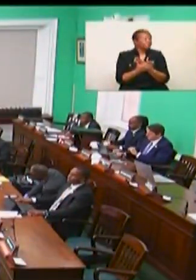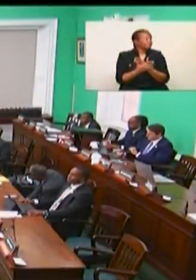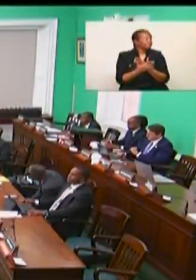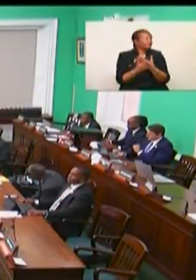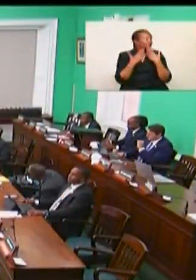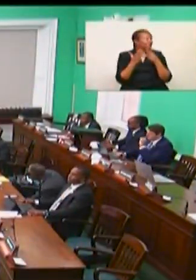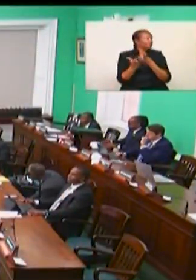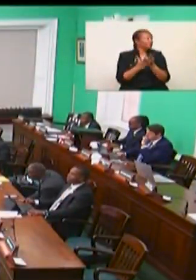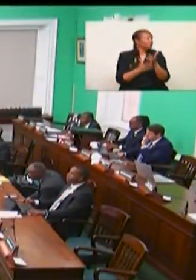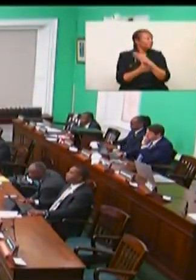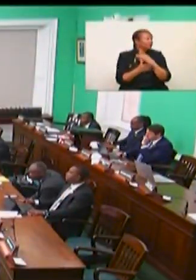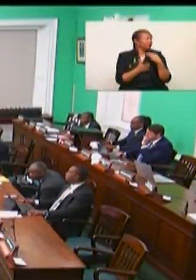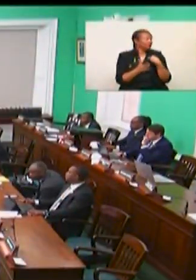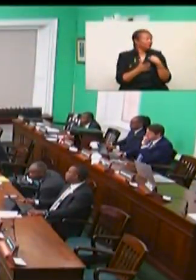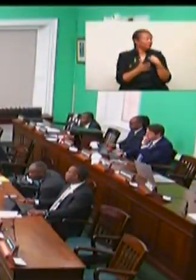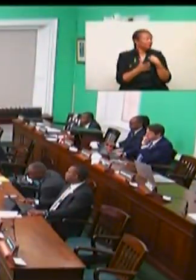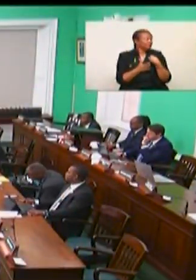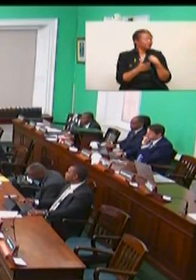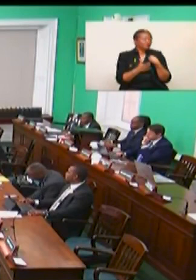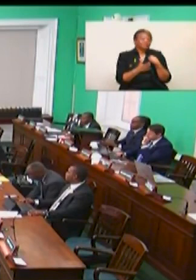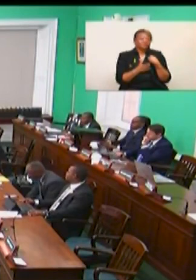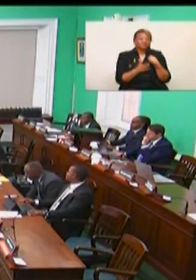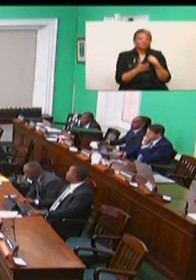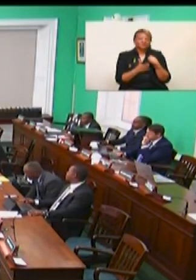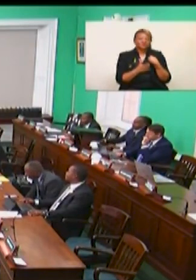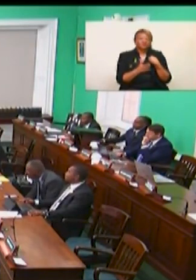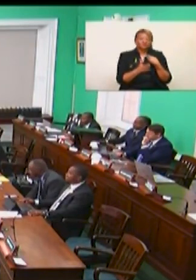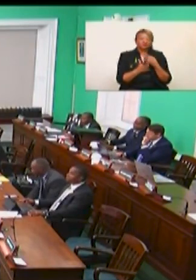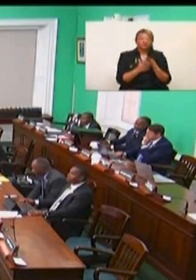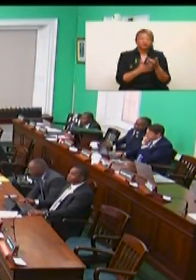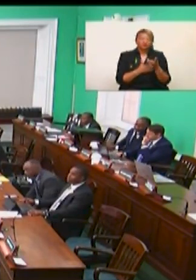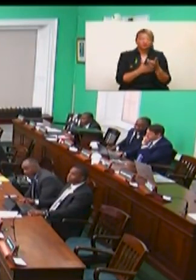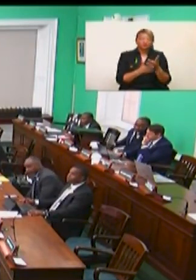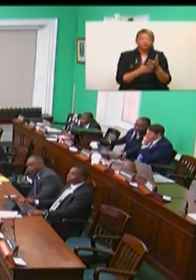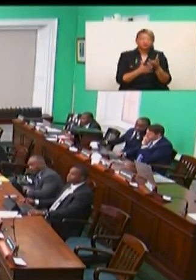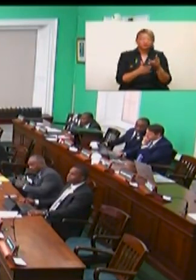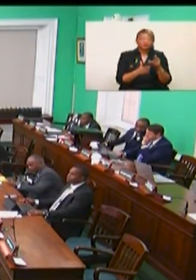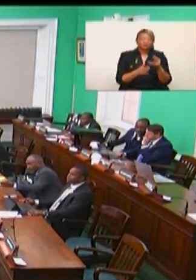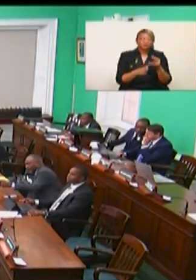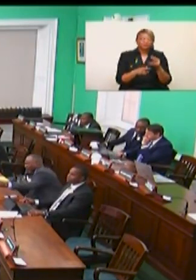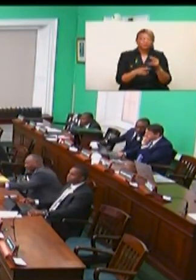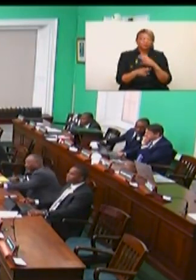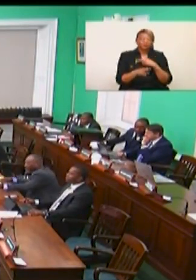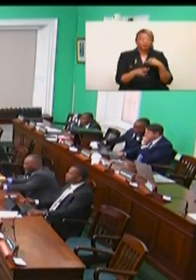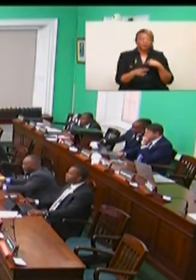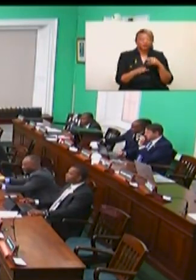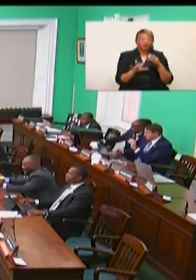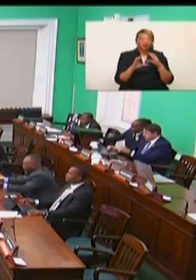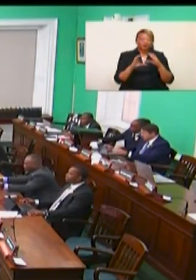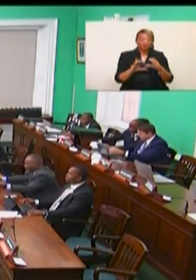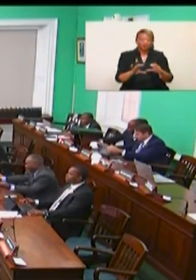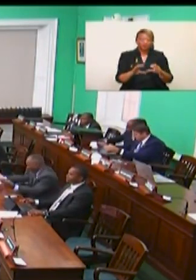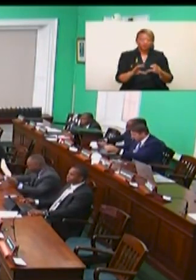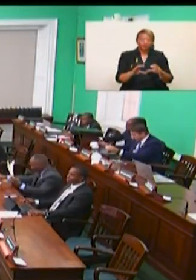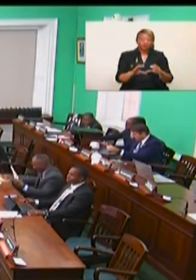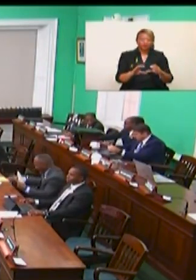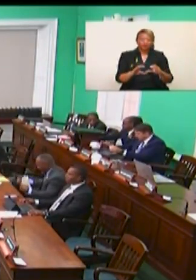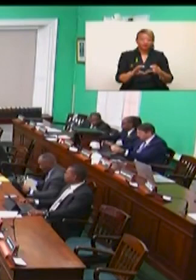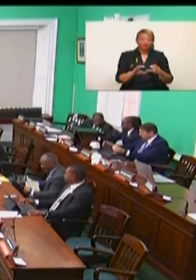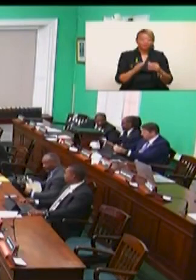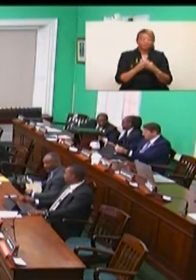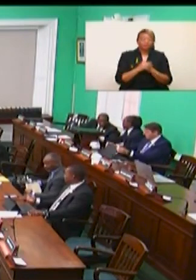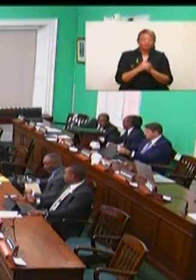Thank you, Honorable Member. The Chair recognizes the Honorable Member for Carmichael. Madam Speaker, if I may, thank you with leave. I'd